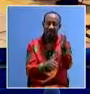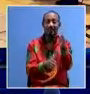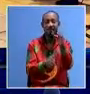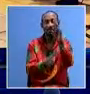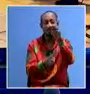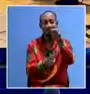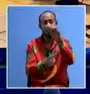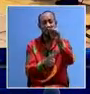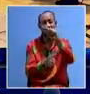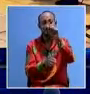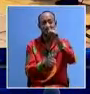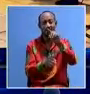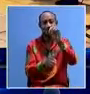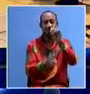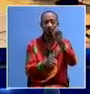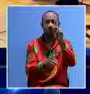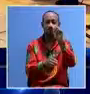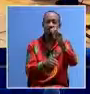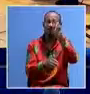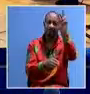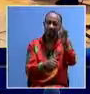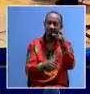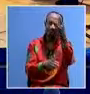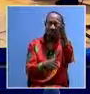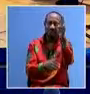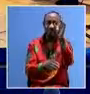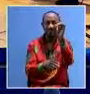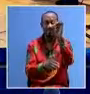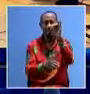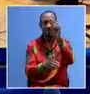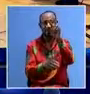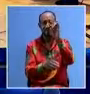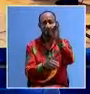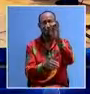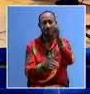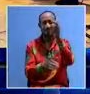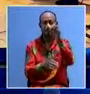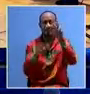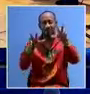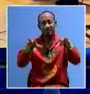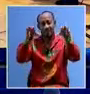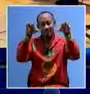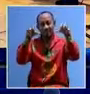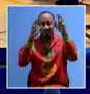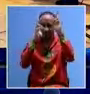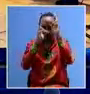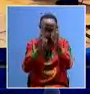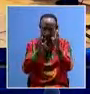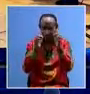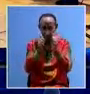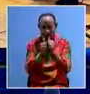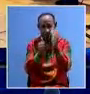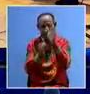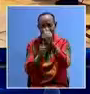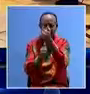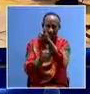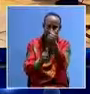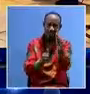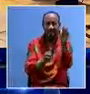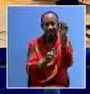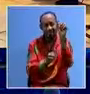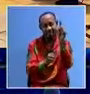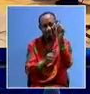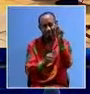second division order of the Eagle of Zambia. Mr. Mazoka was honored together with other 11